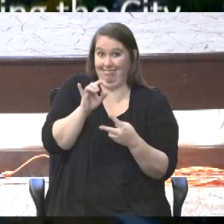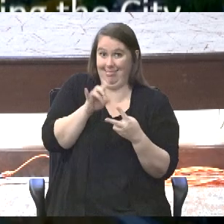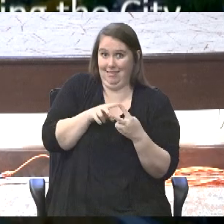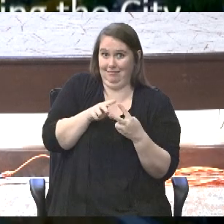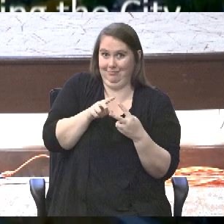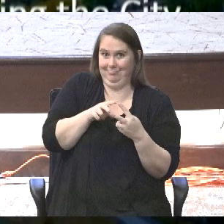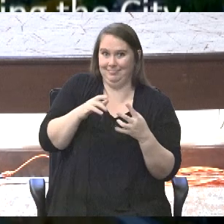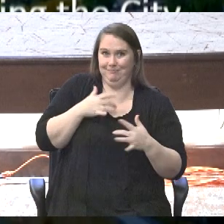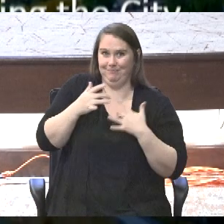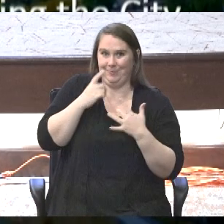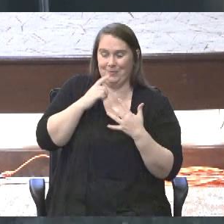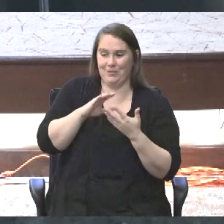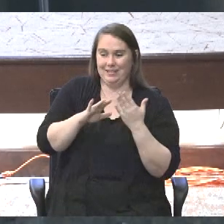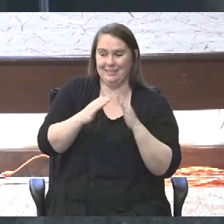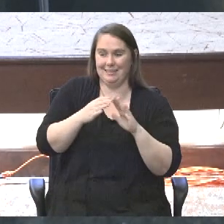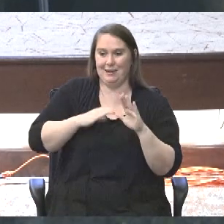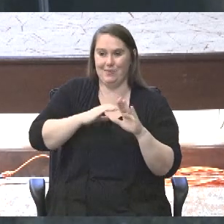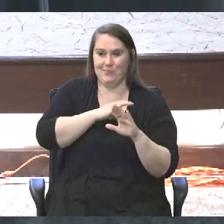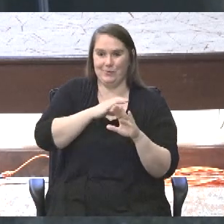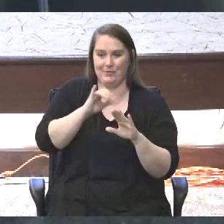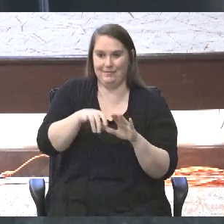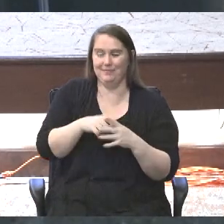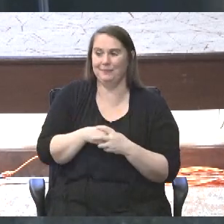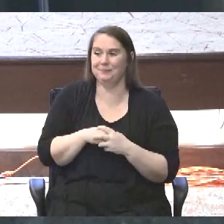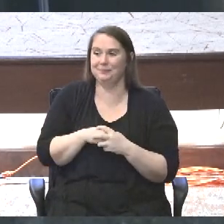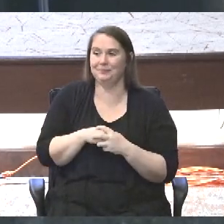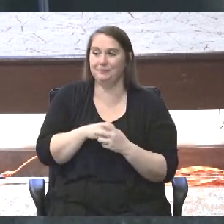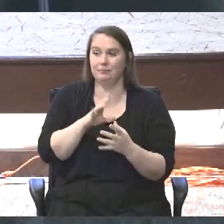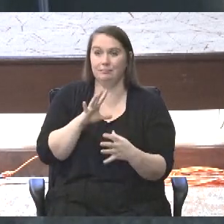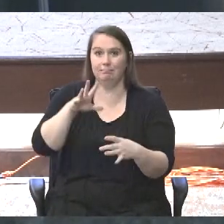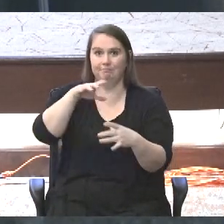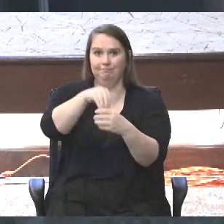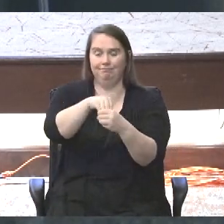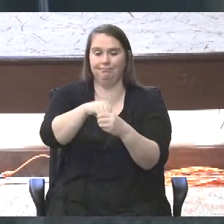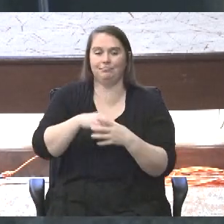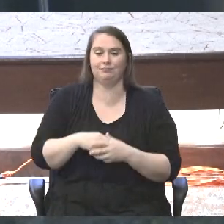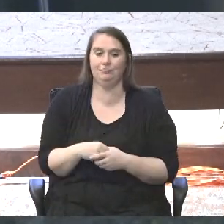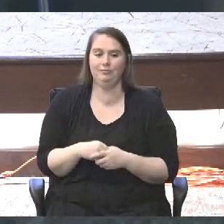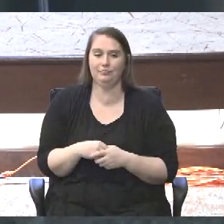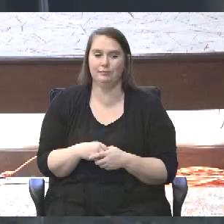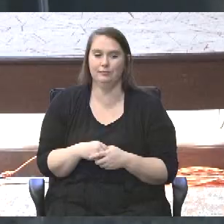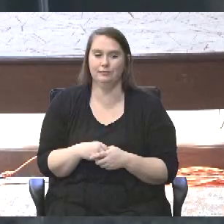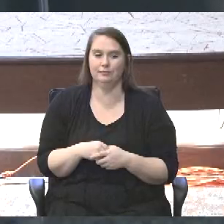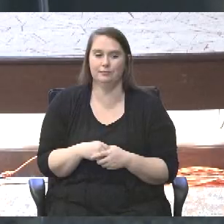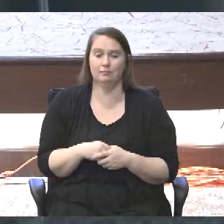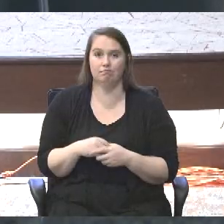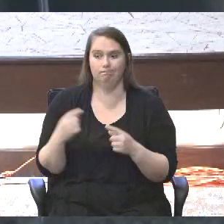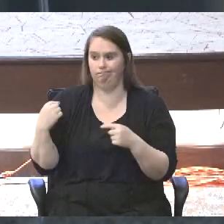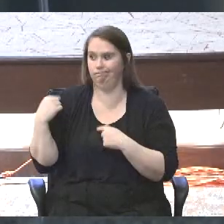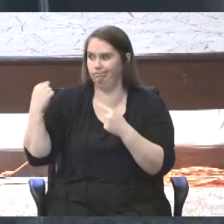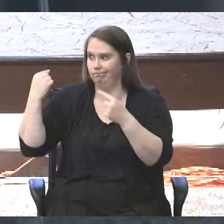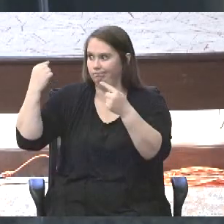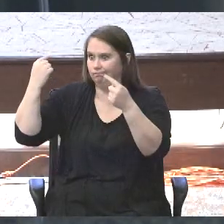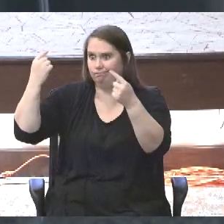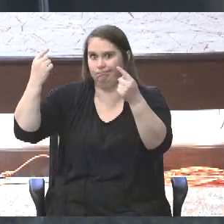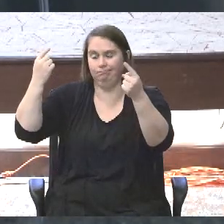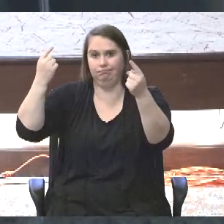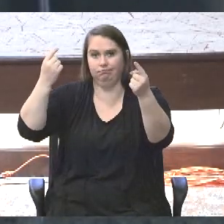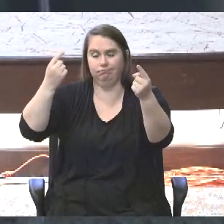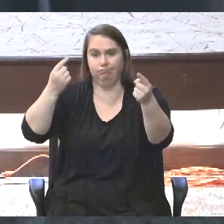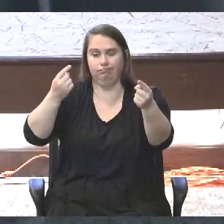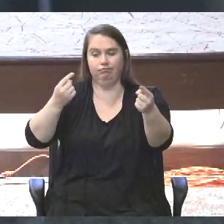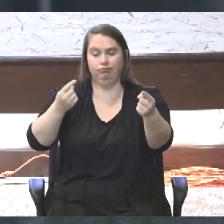exciting city council day for me. We've been waiting for this for quite some